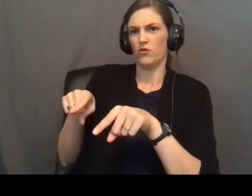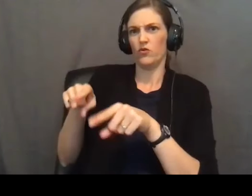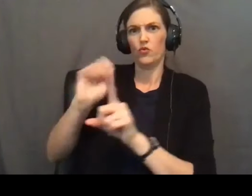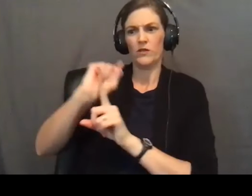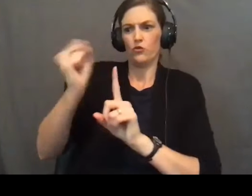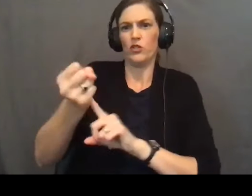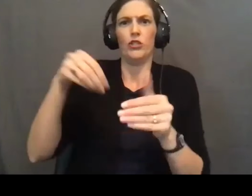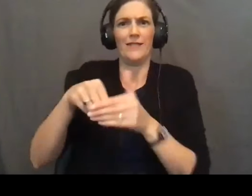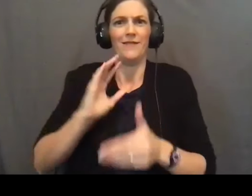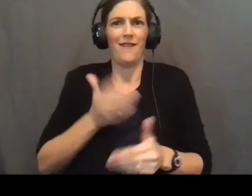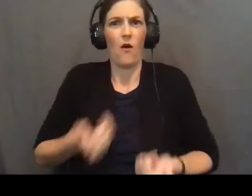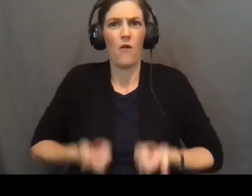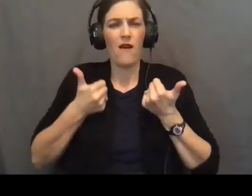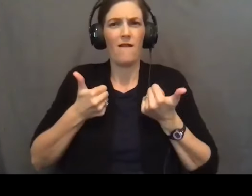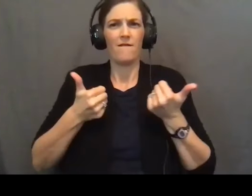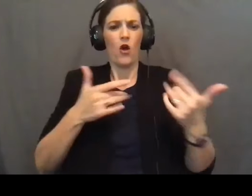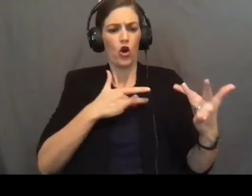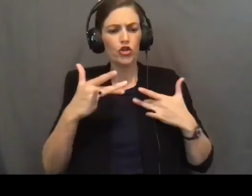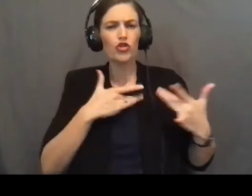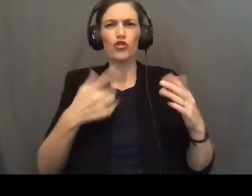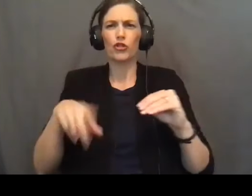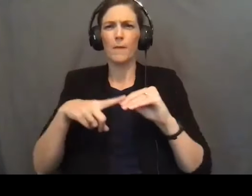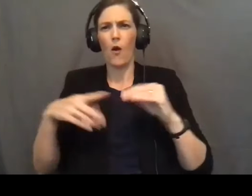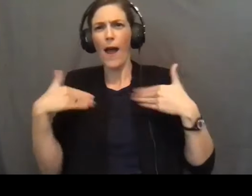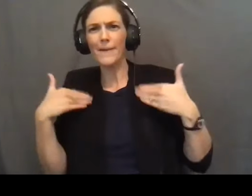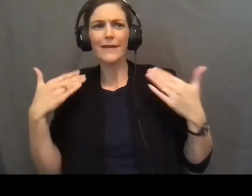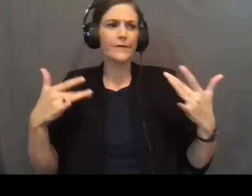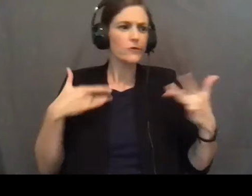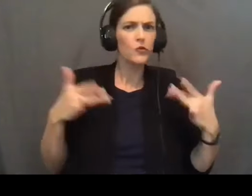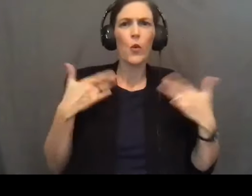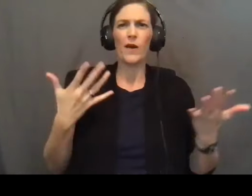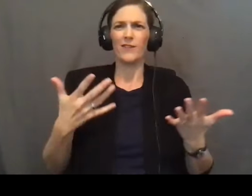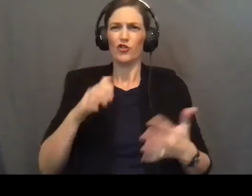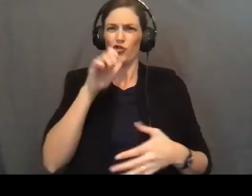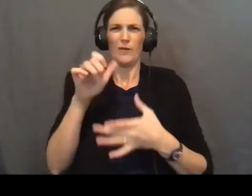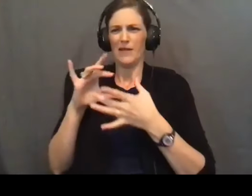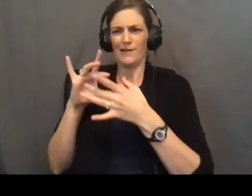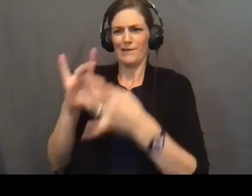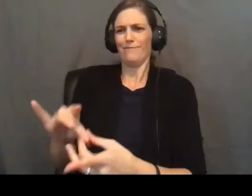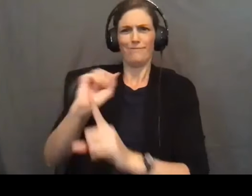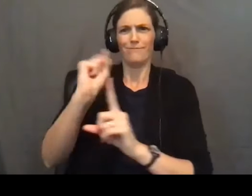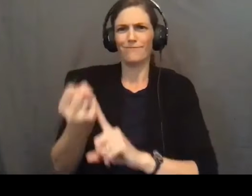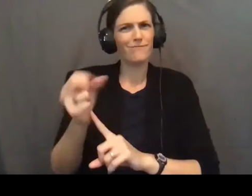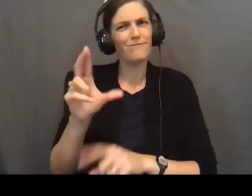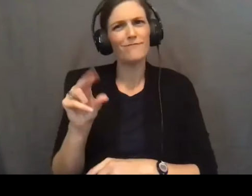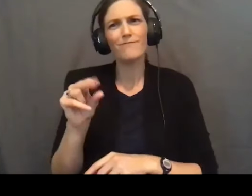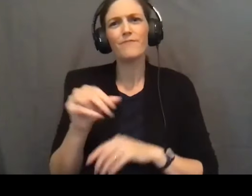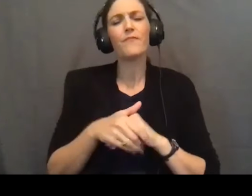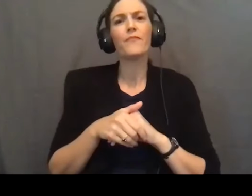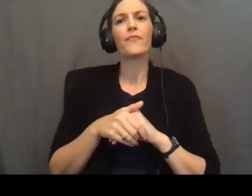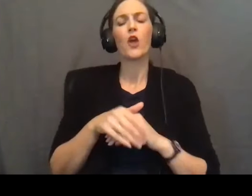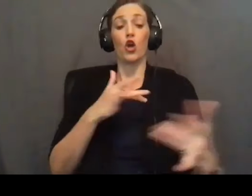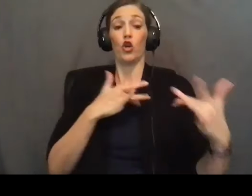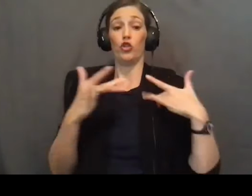in our life. Our concern about happiness or joy should not be that they're tied to circumstances. Our